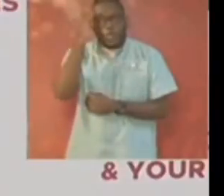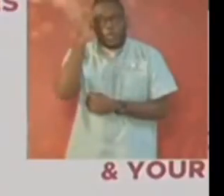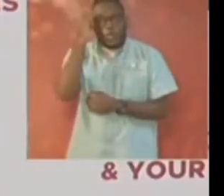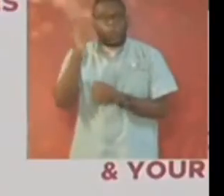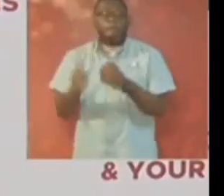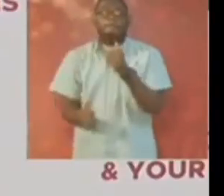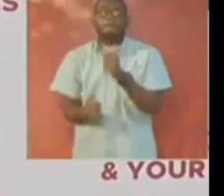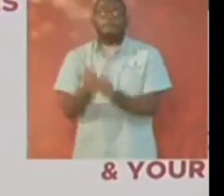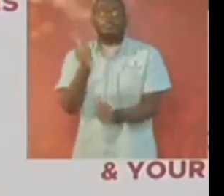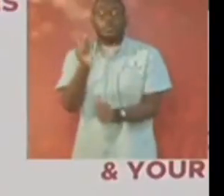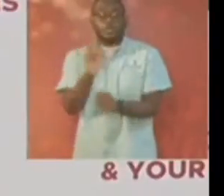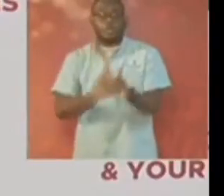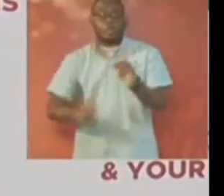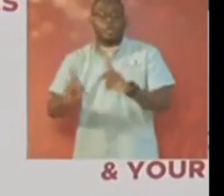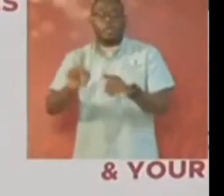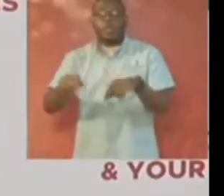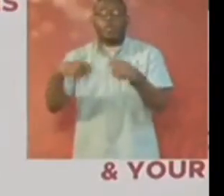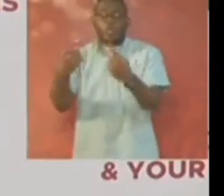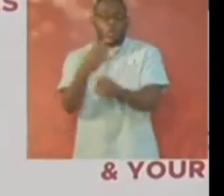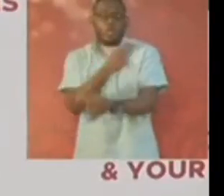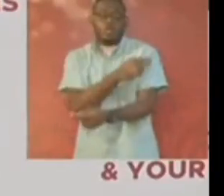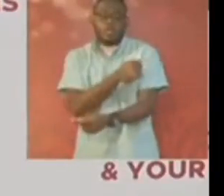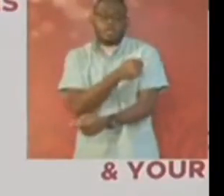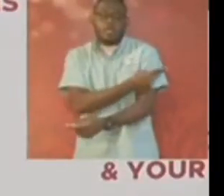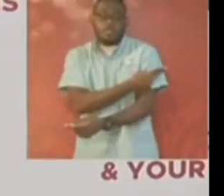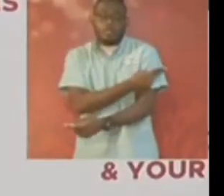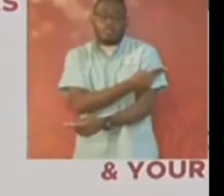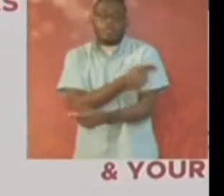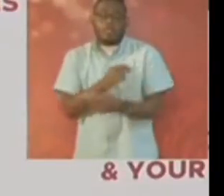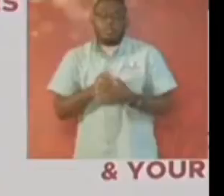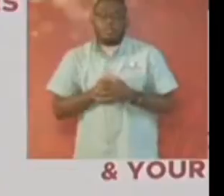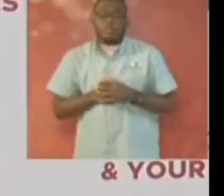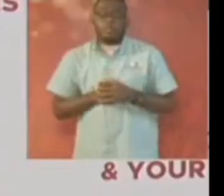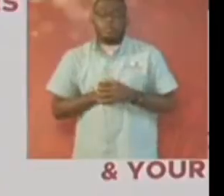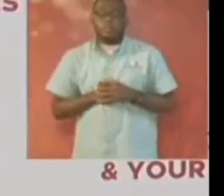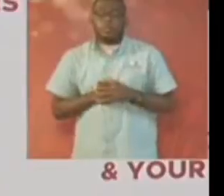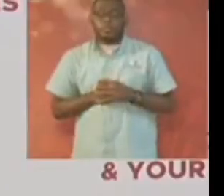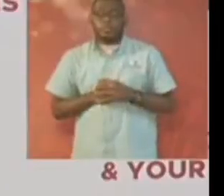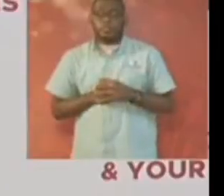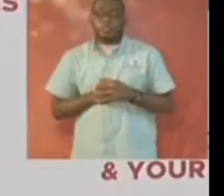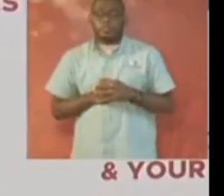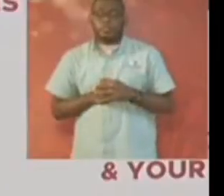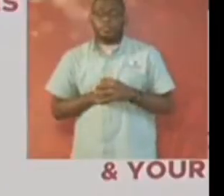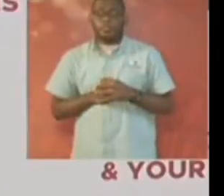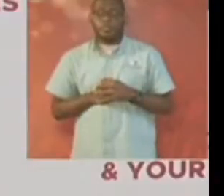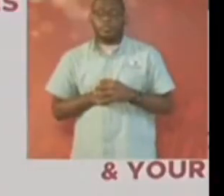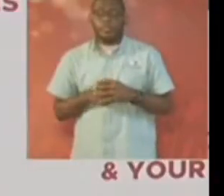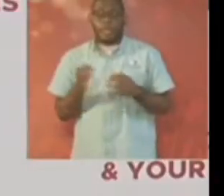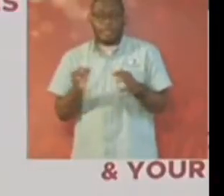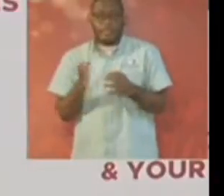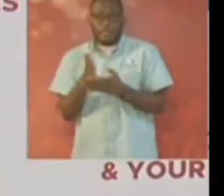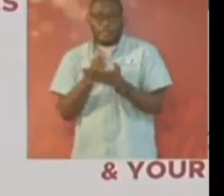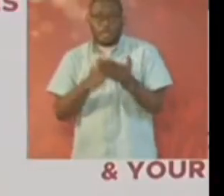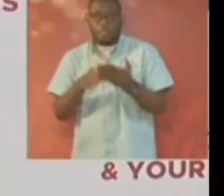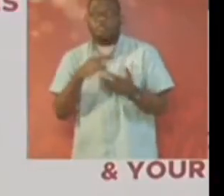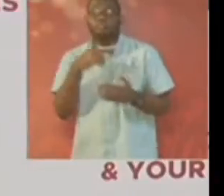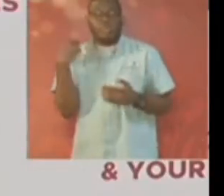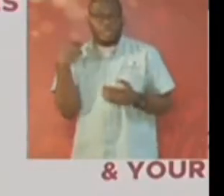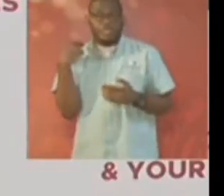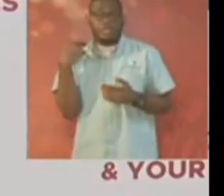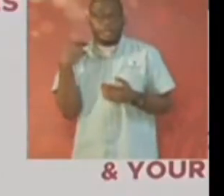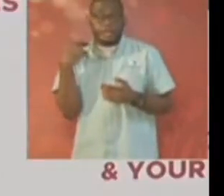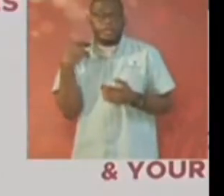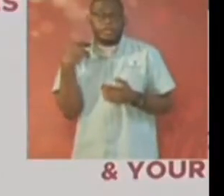who are attending a hospital in the parallel healthcare system would possibly have some risk factor that would increase